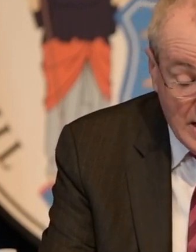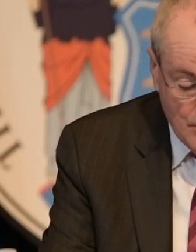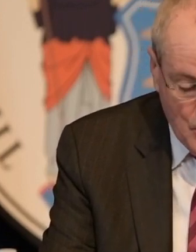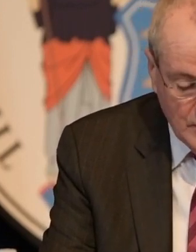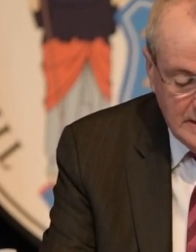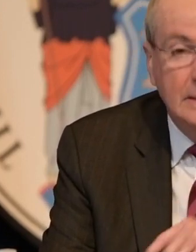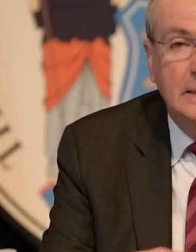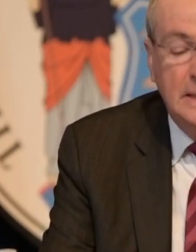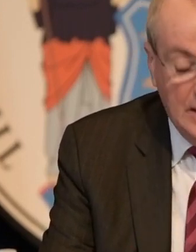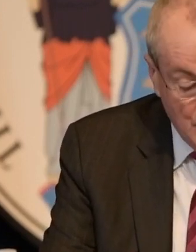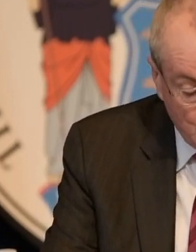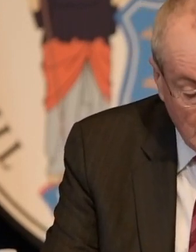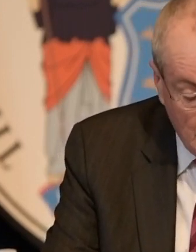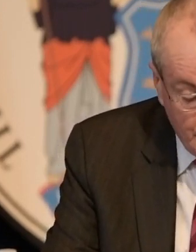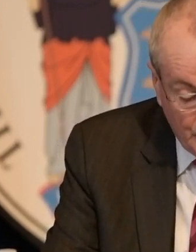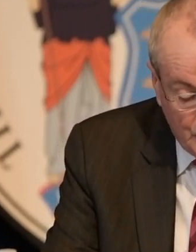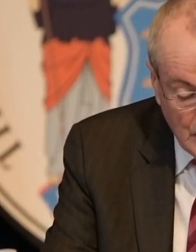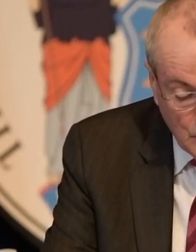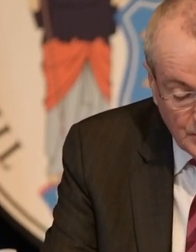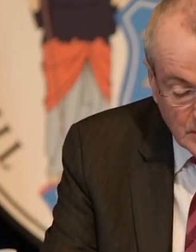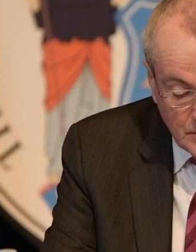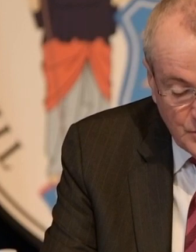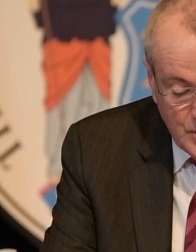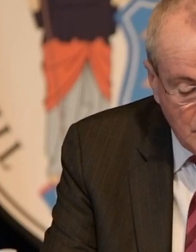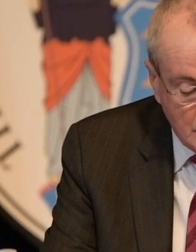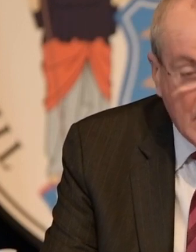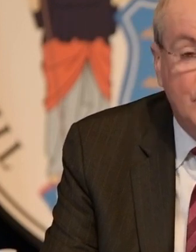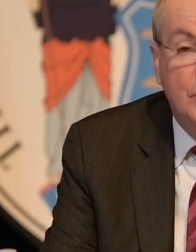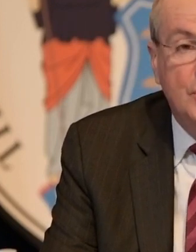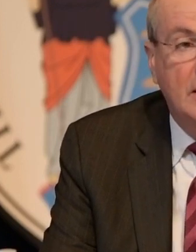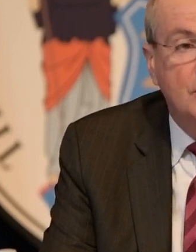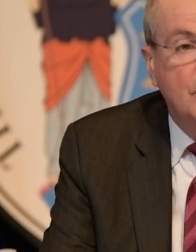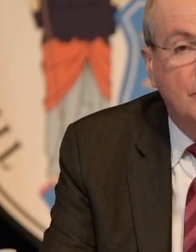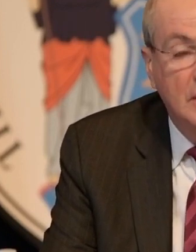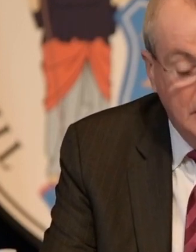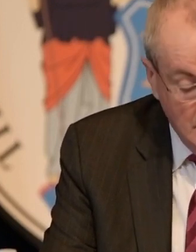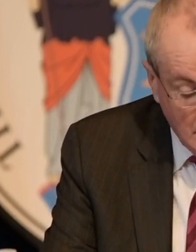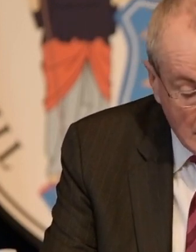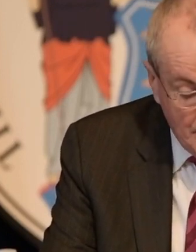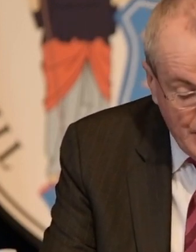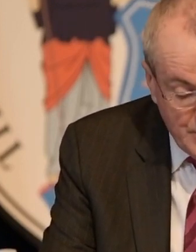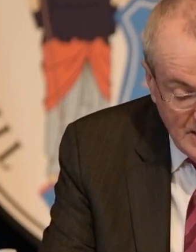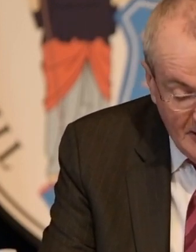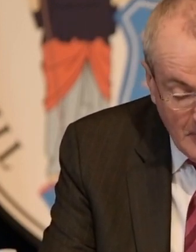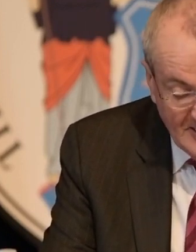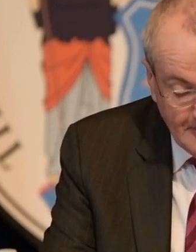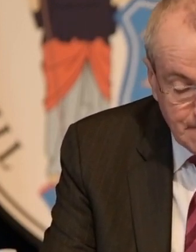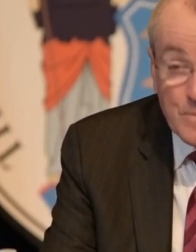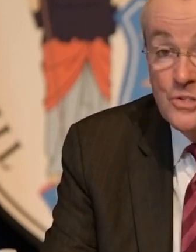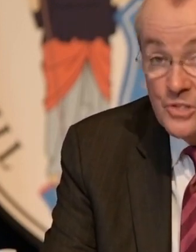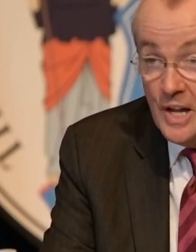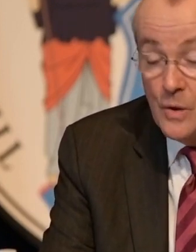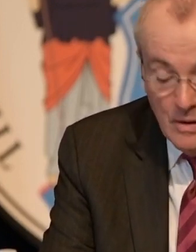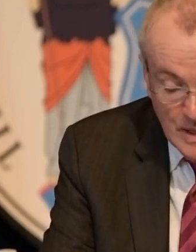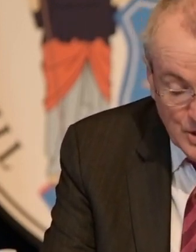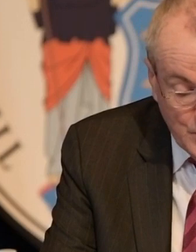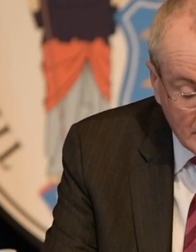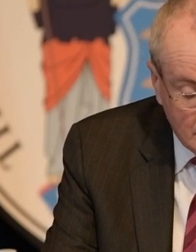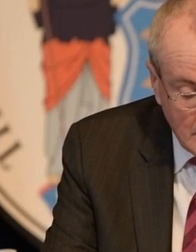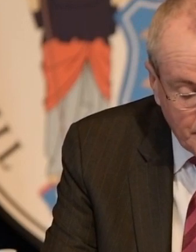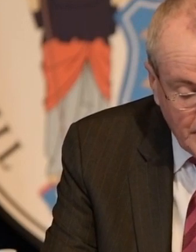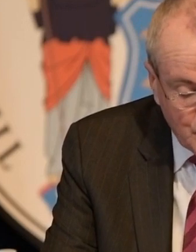this item early, and this will help us deal with the continued national challenges around PPE. This is another area